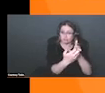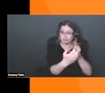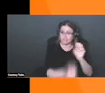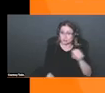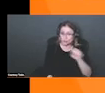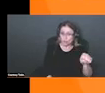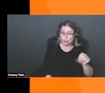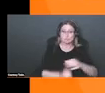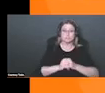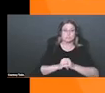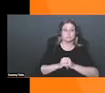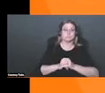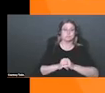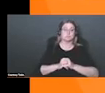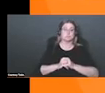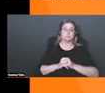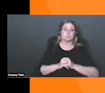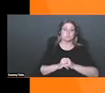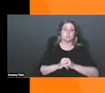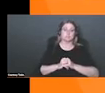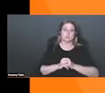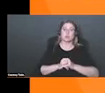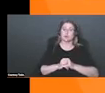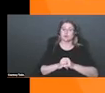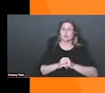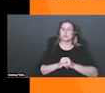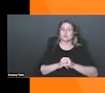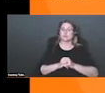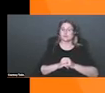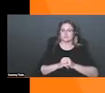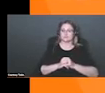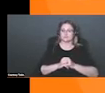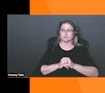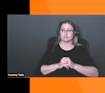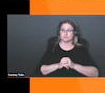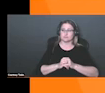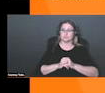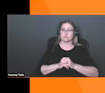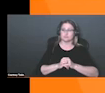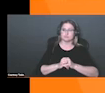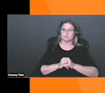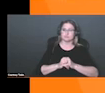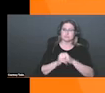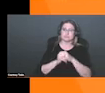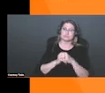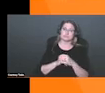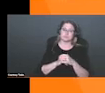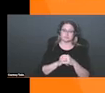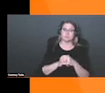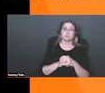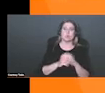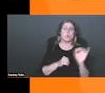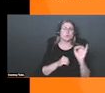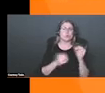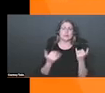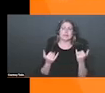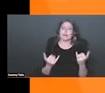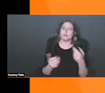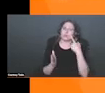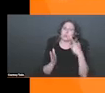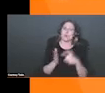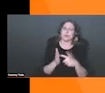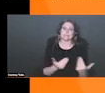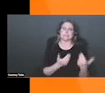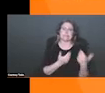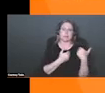days of accountability and I guess accountability and better business practices, typically you